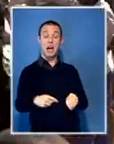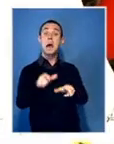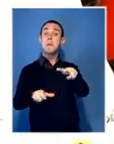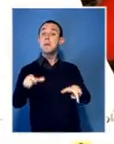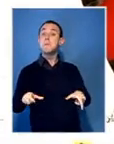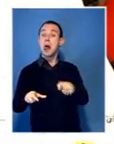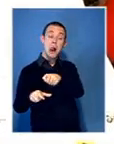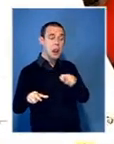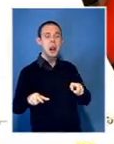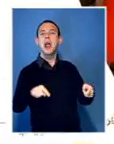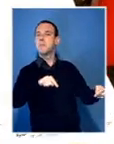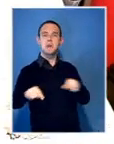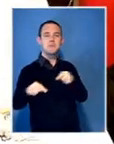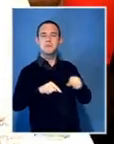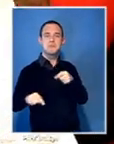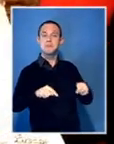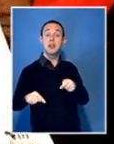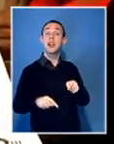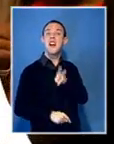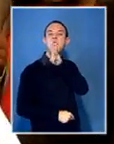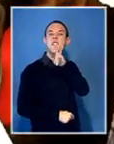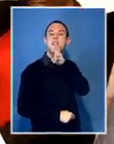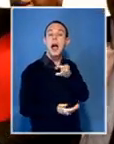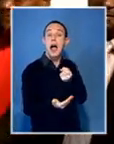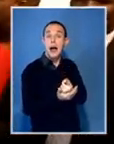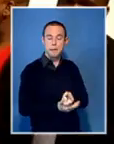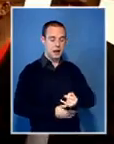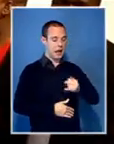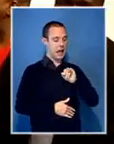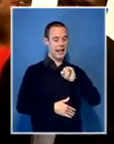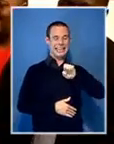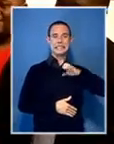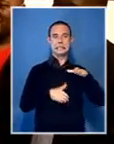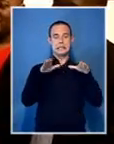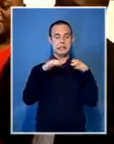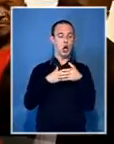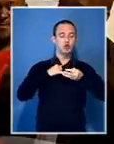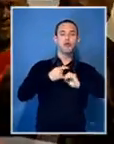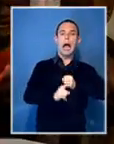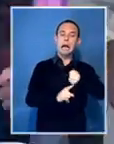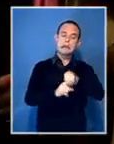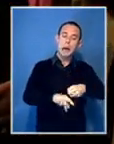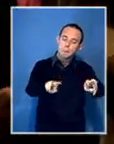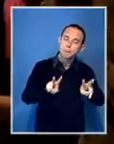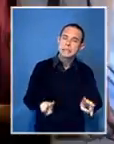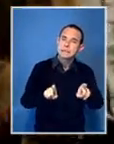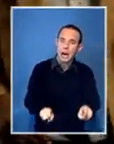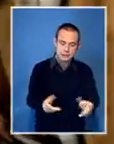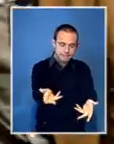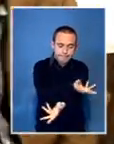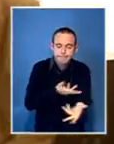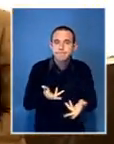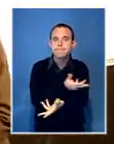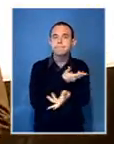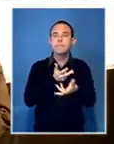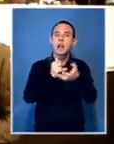publicly. In an effort by the IEC to ensure peace, tolerance and violent-free campaigning, meetings were held and